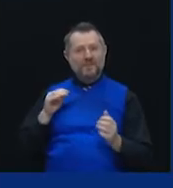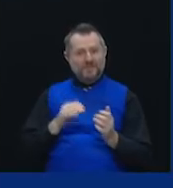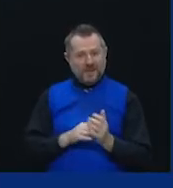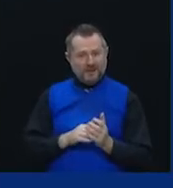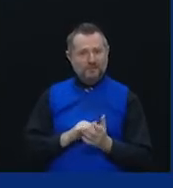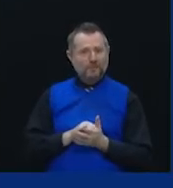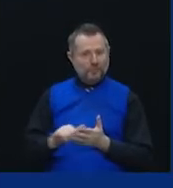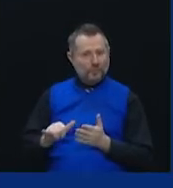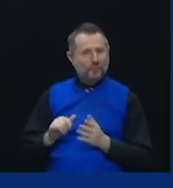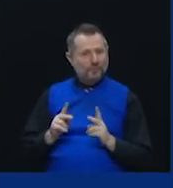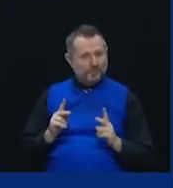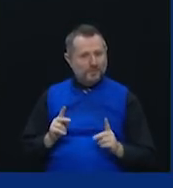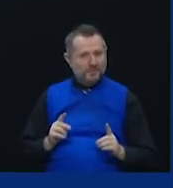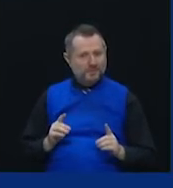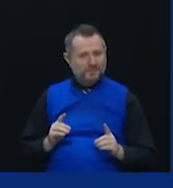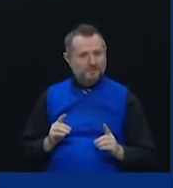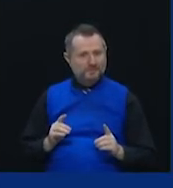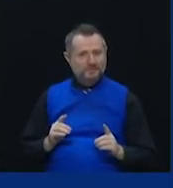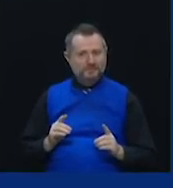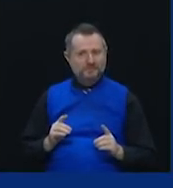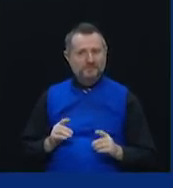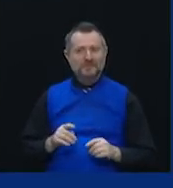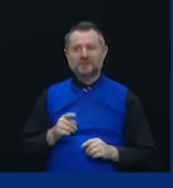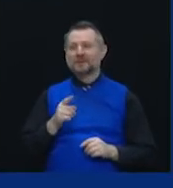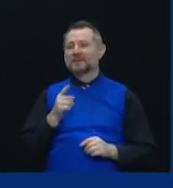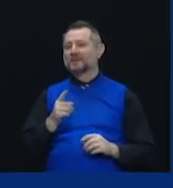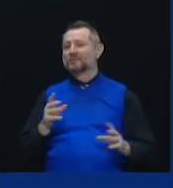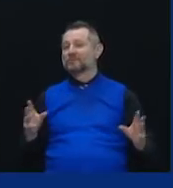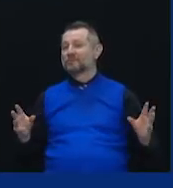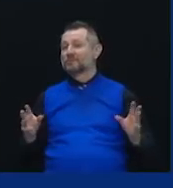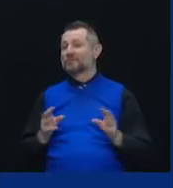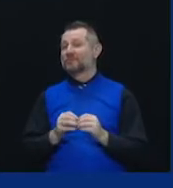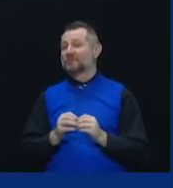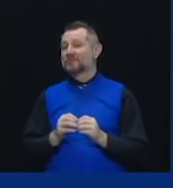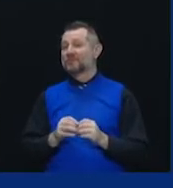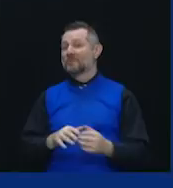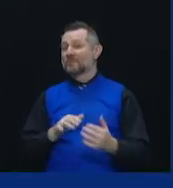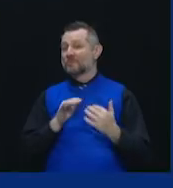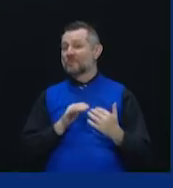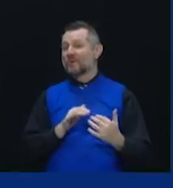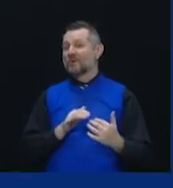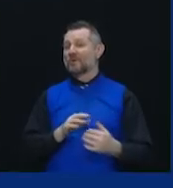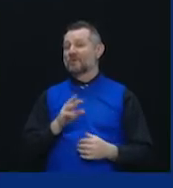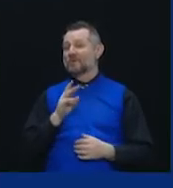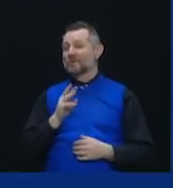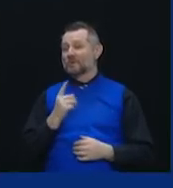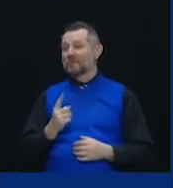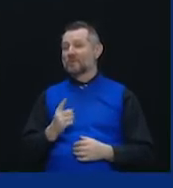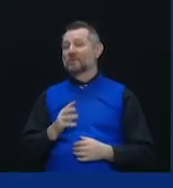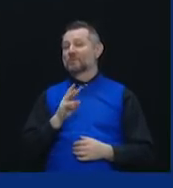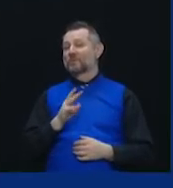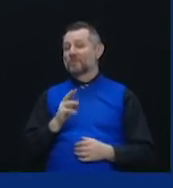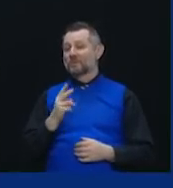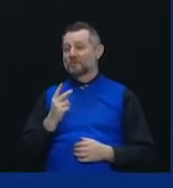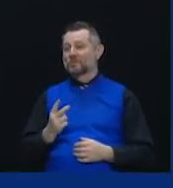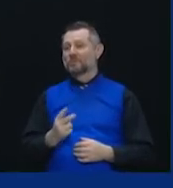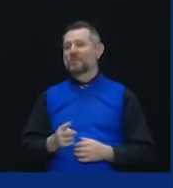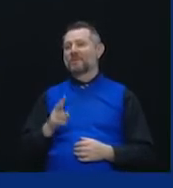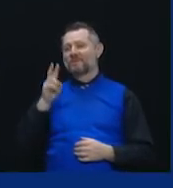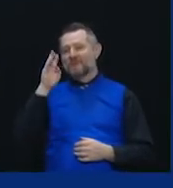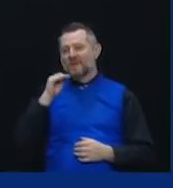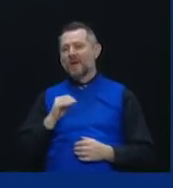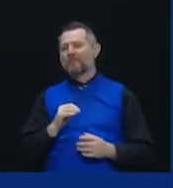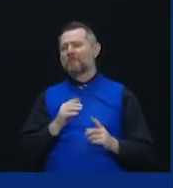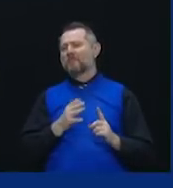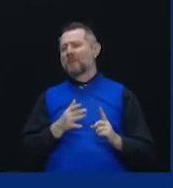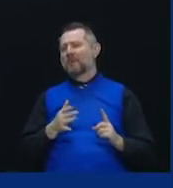More than when you combine the wars we've been in. We're going to honor those essential workers, and